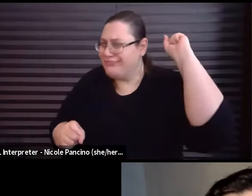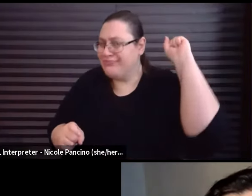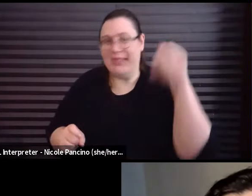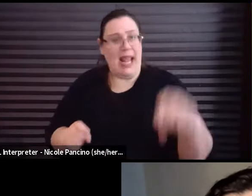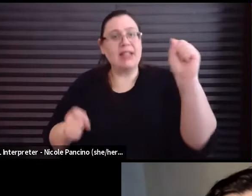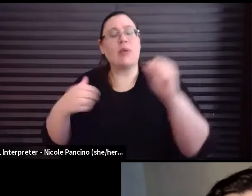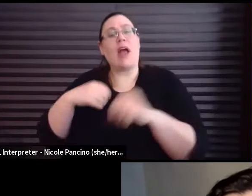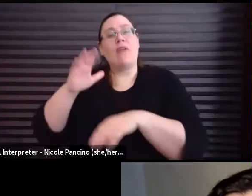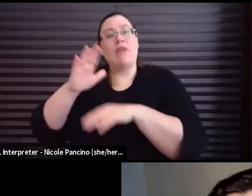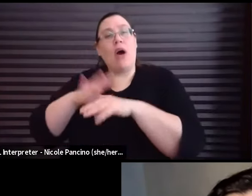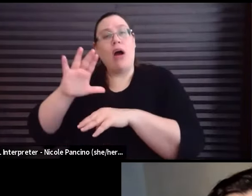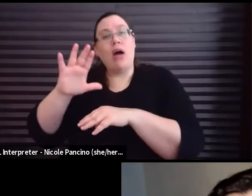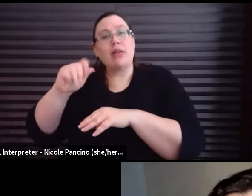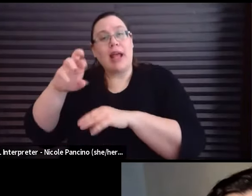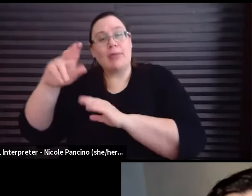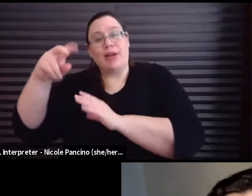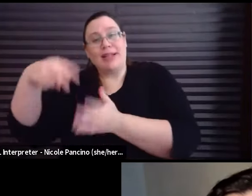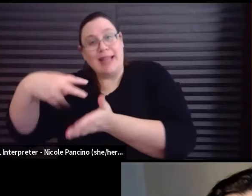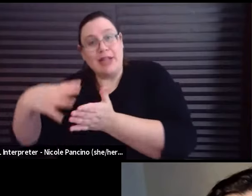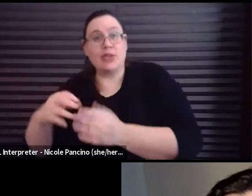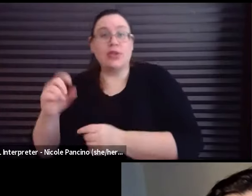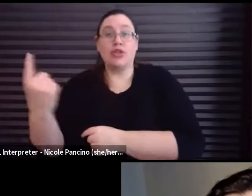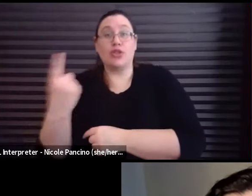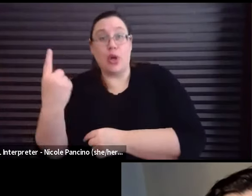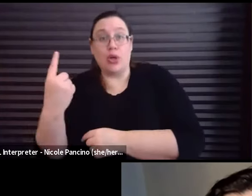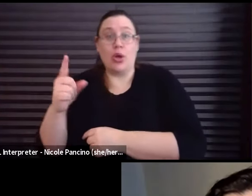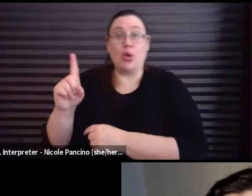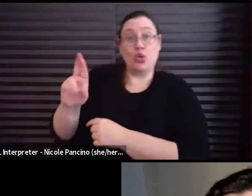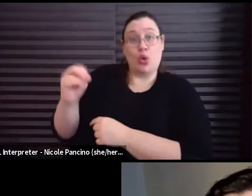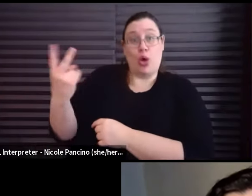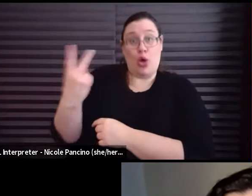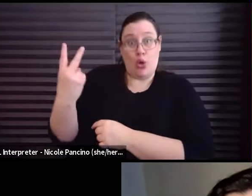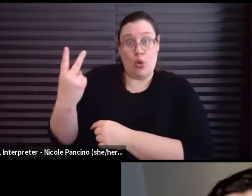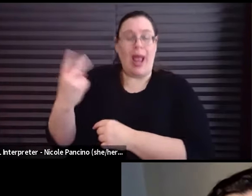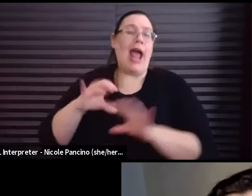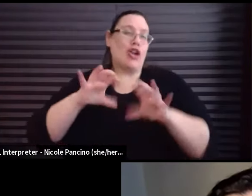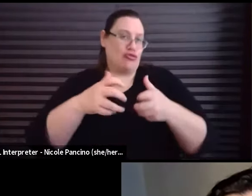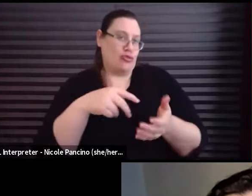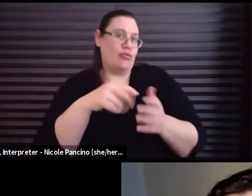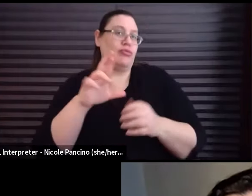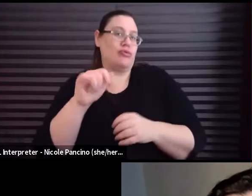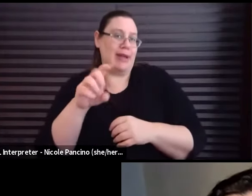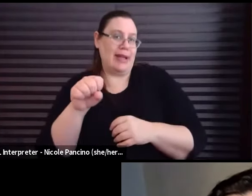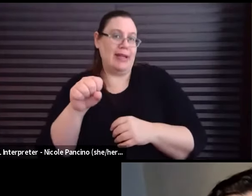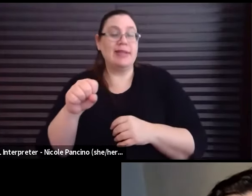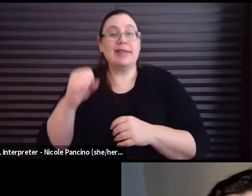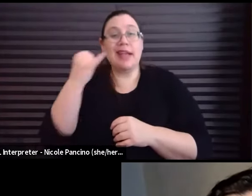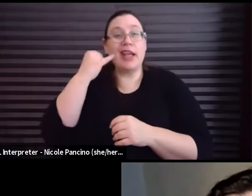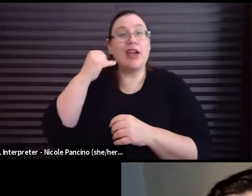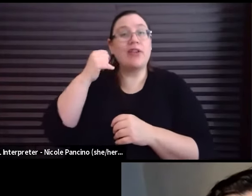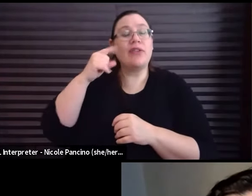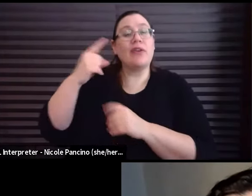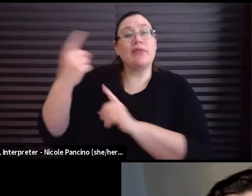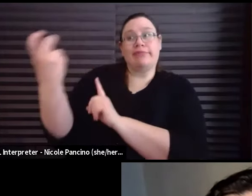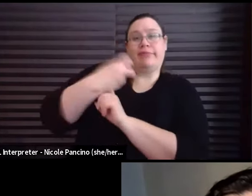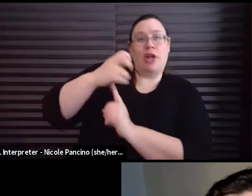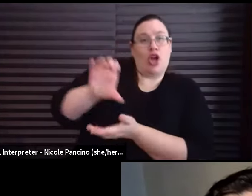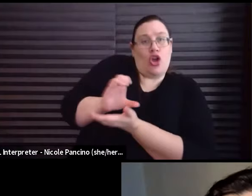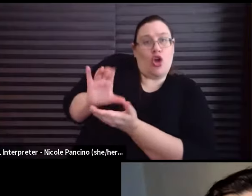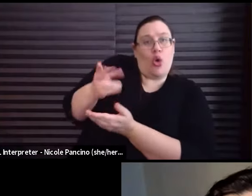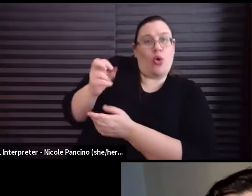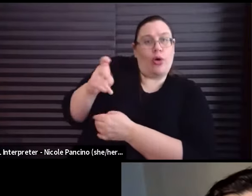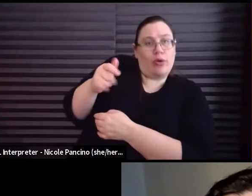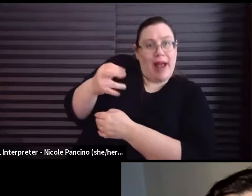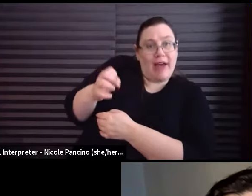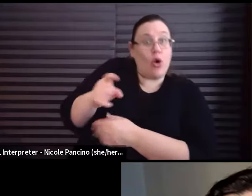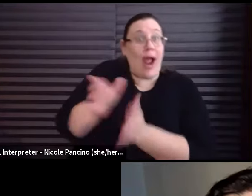on-camera dancers, solo, duo, and we have group rates as well. If you are choreographed, if you are asked to choreograph